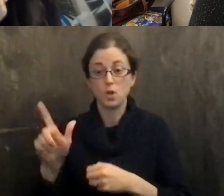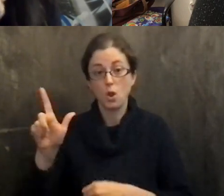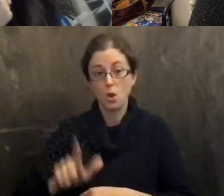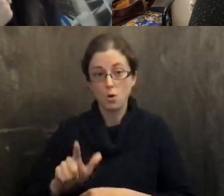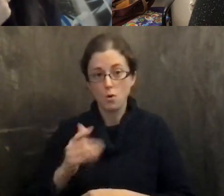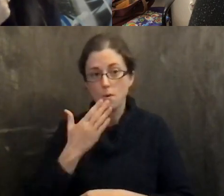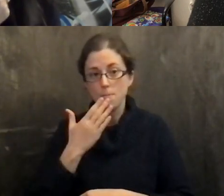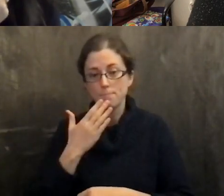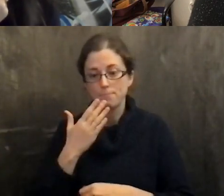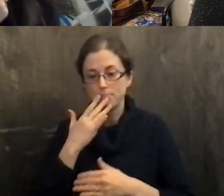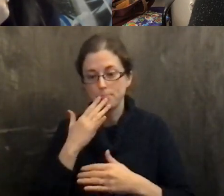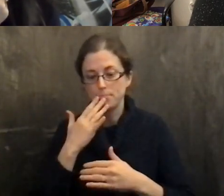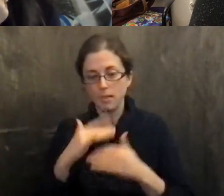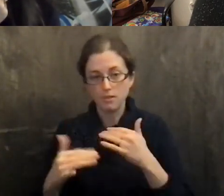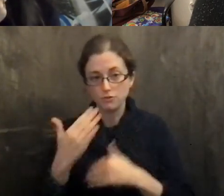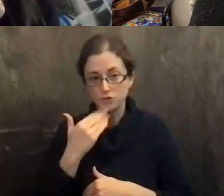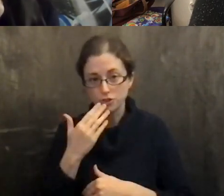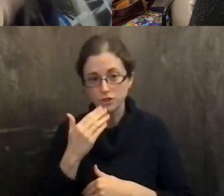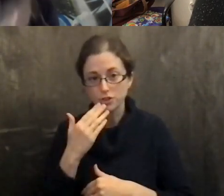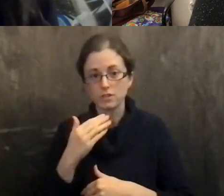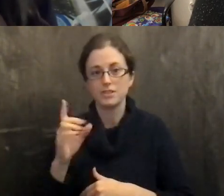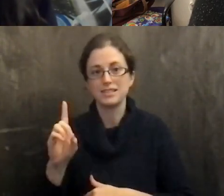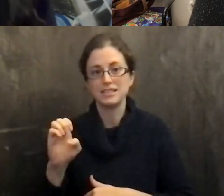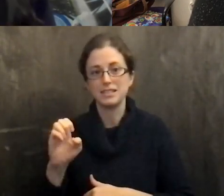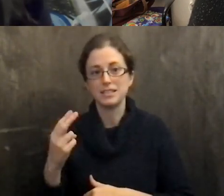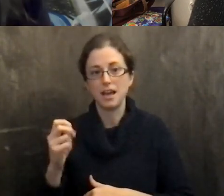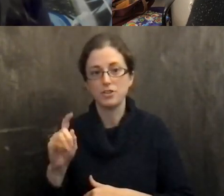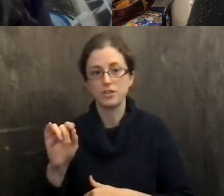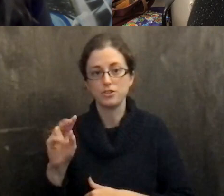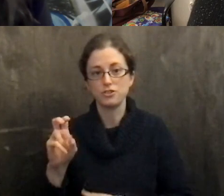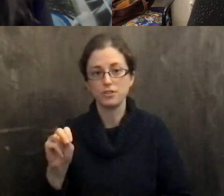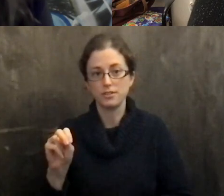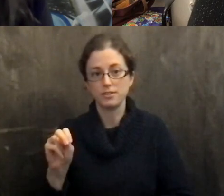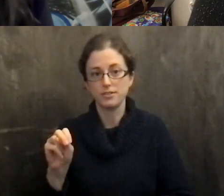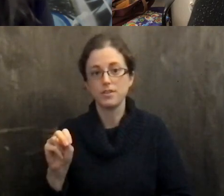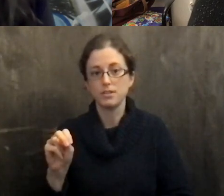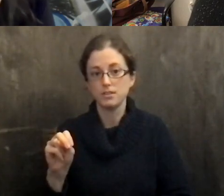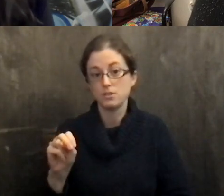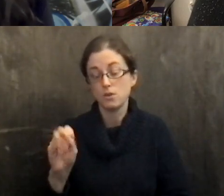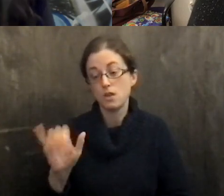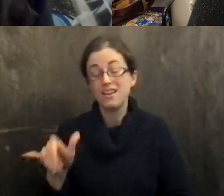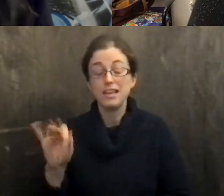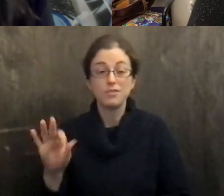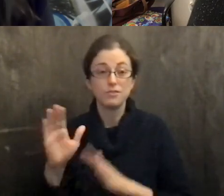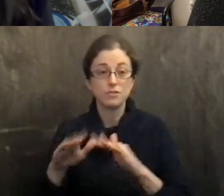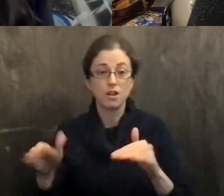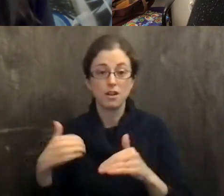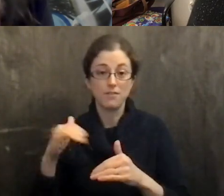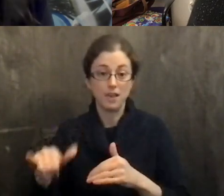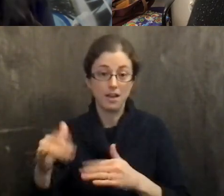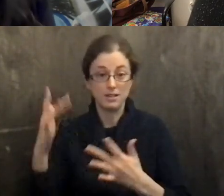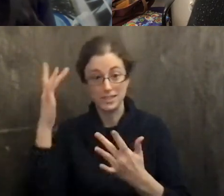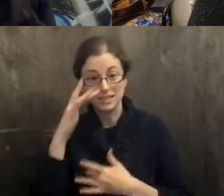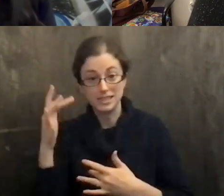watch out for in kids with metabolic conditions. So if a child has a metabolic disease, you just want to refer to